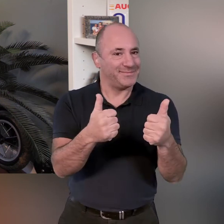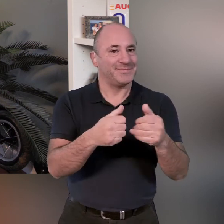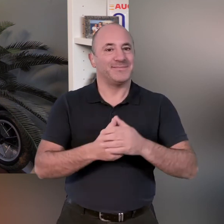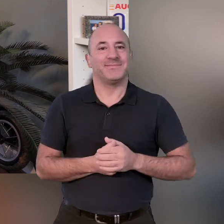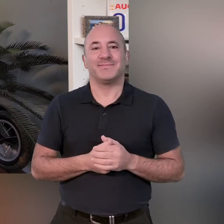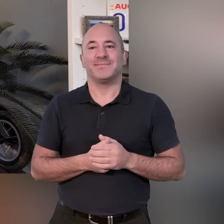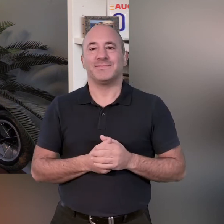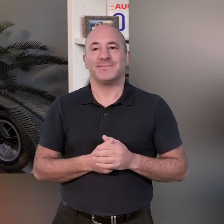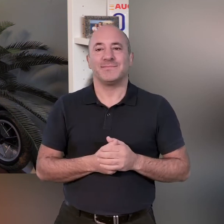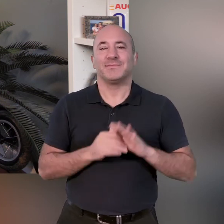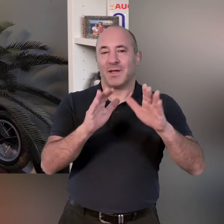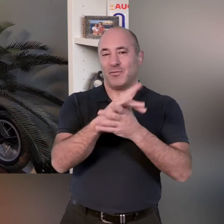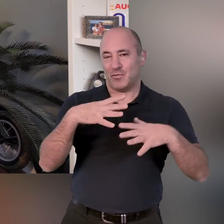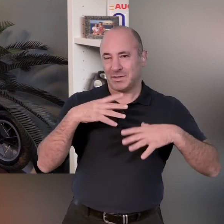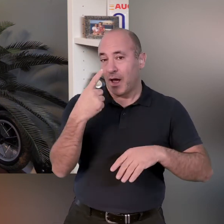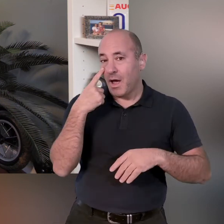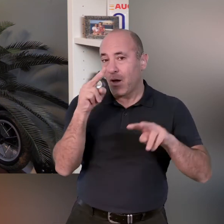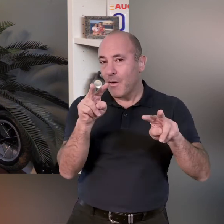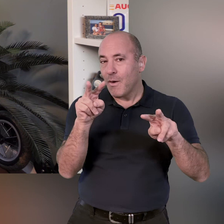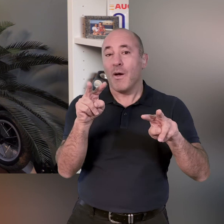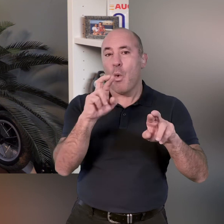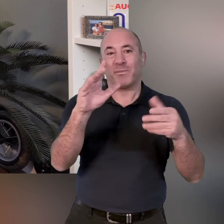in this session. So keep an eye out for that one, and I